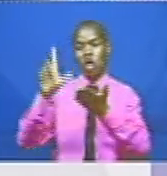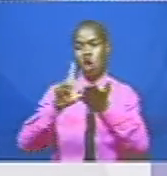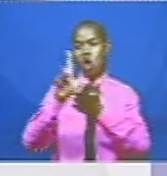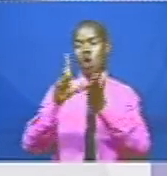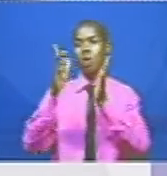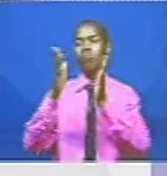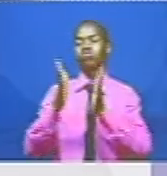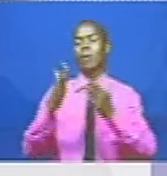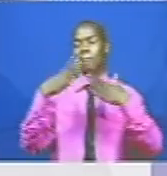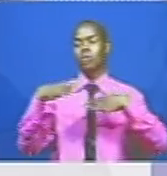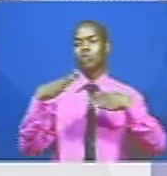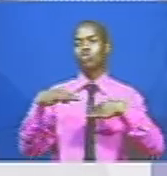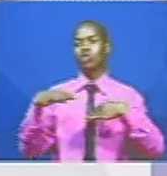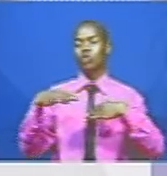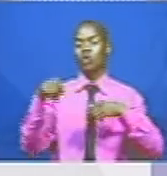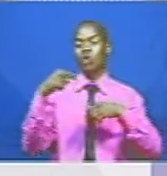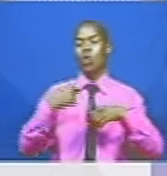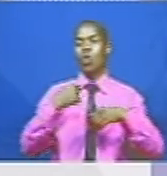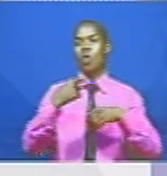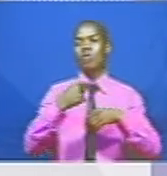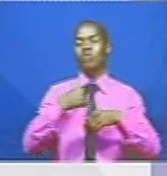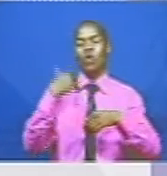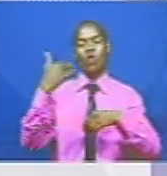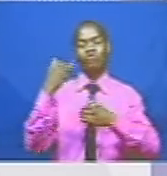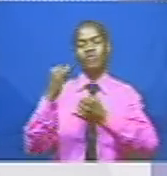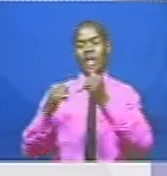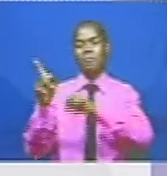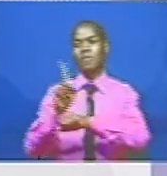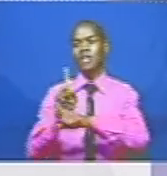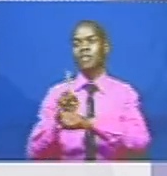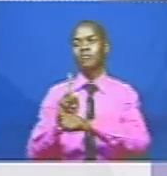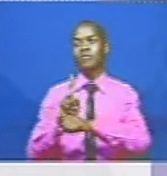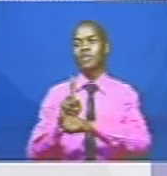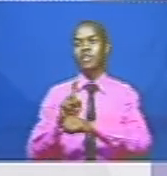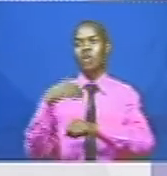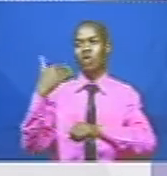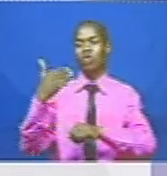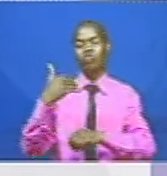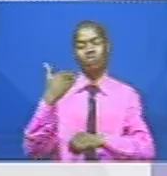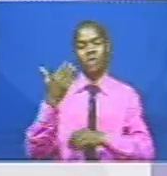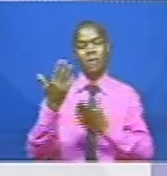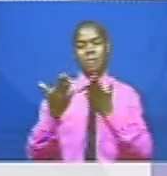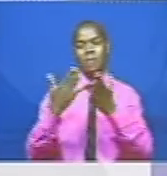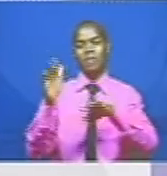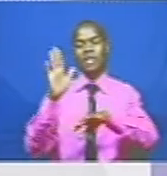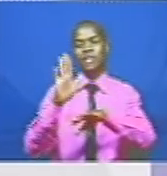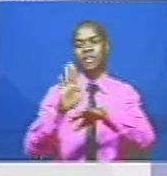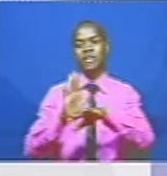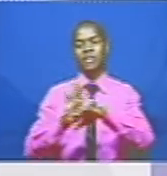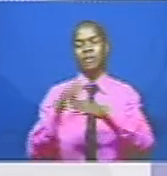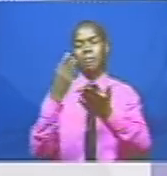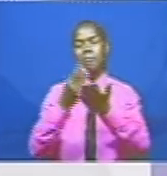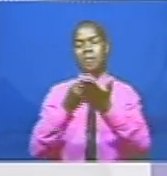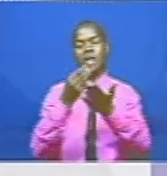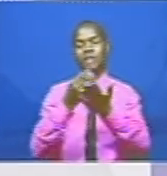Kenyans, we are mostly last minute clients. So you realize we need to get the affordable packages. We are talking